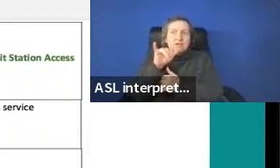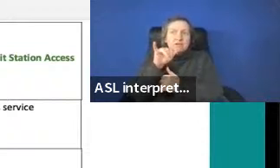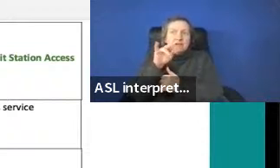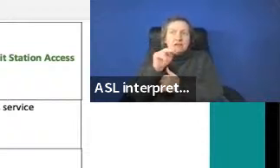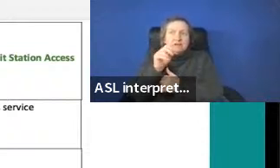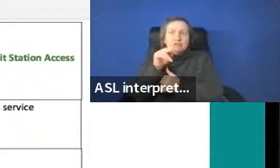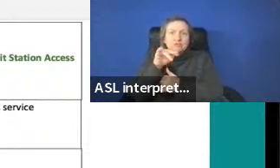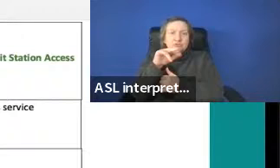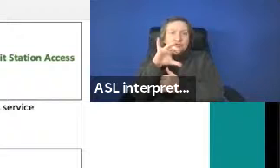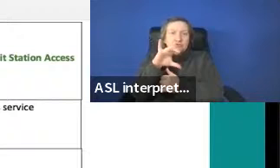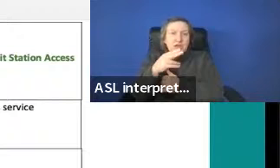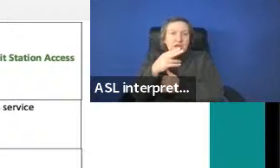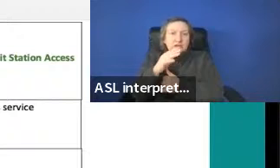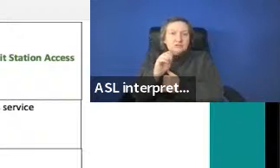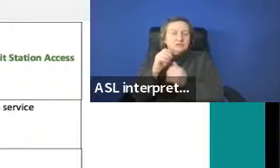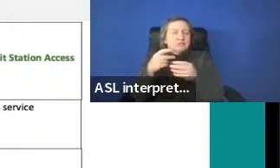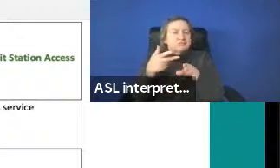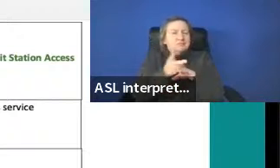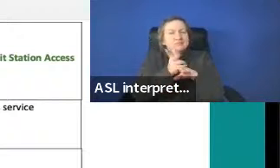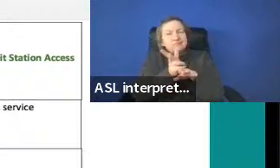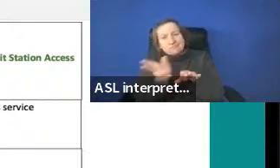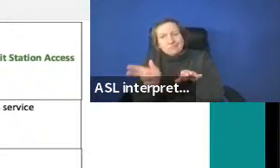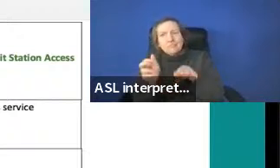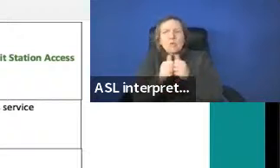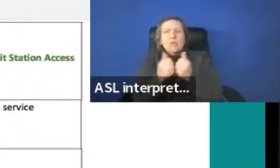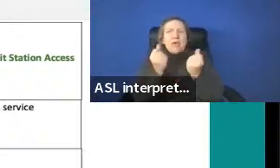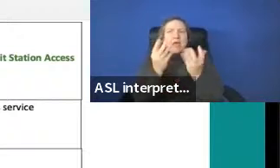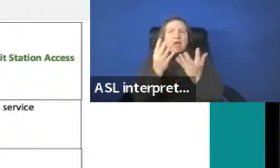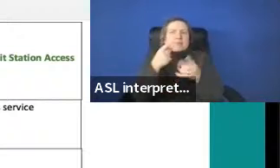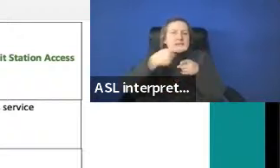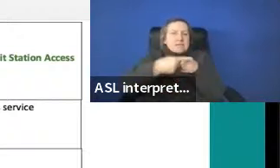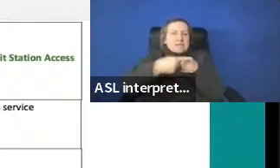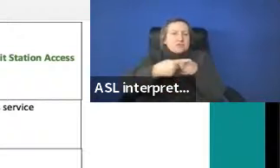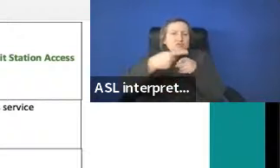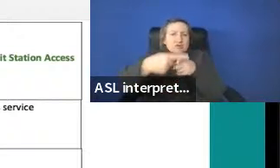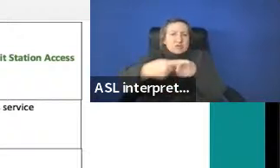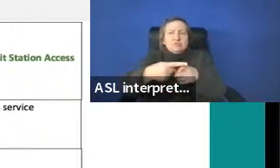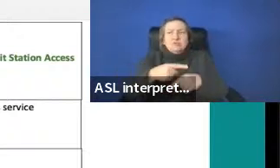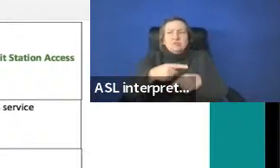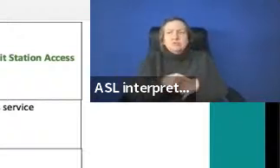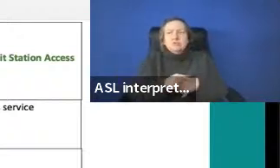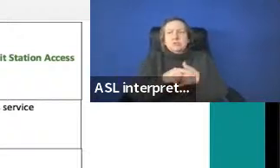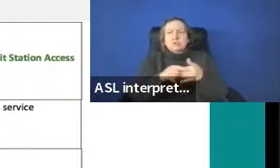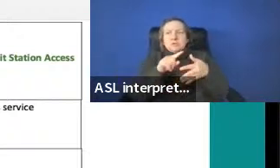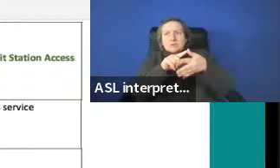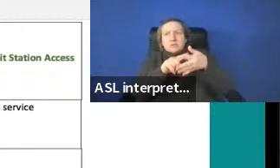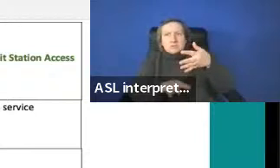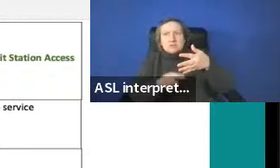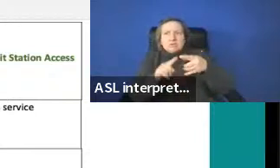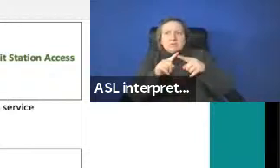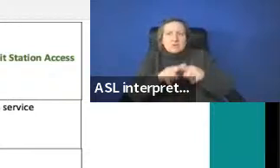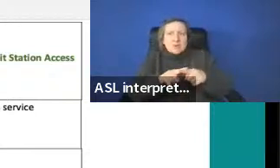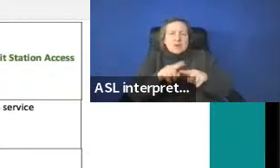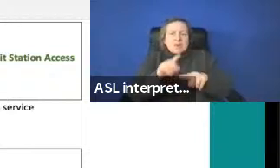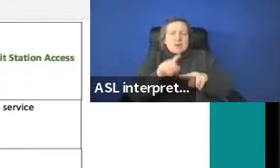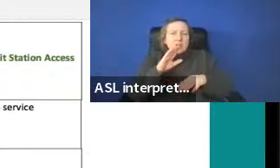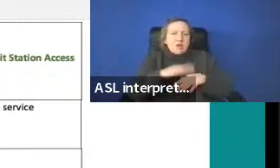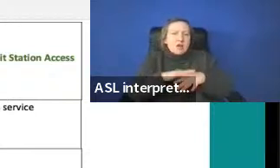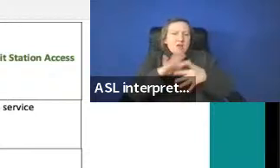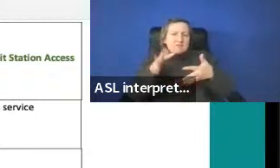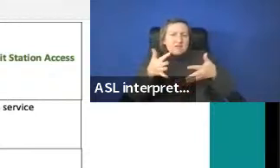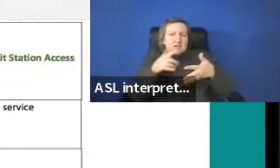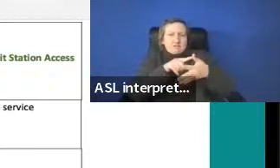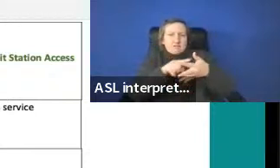would happen under options 1, 2, 3, 4, and 5 that Brad just summarized. And